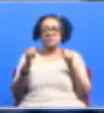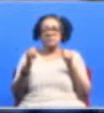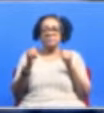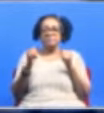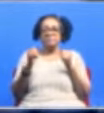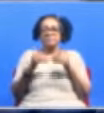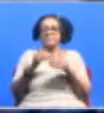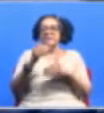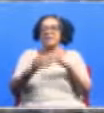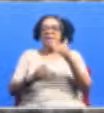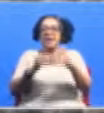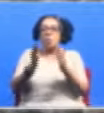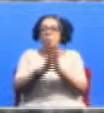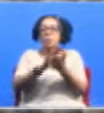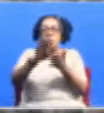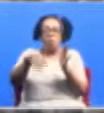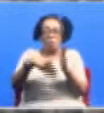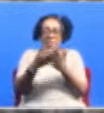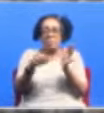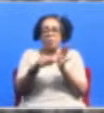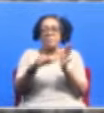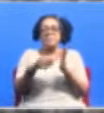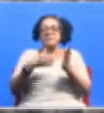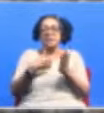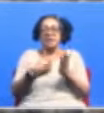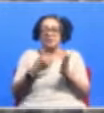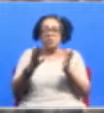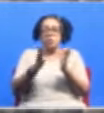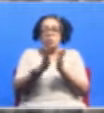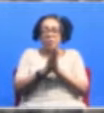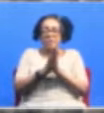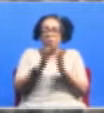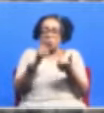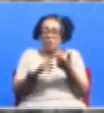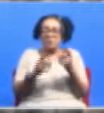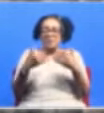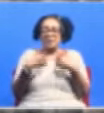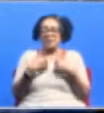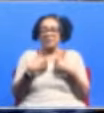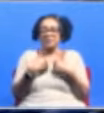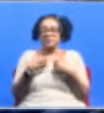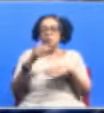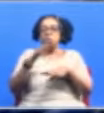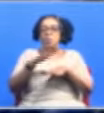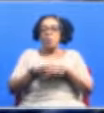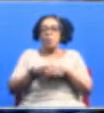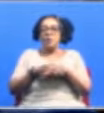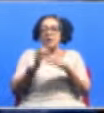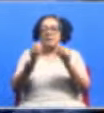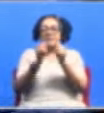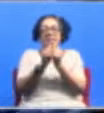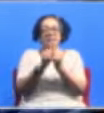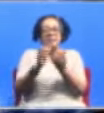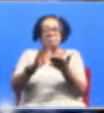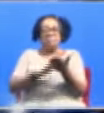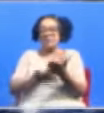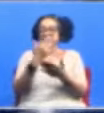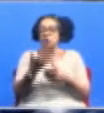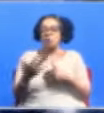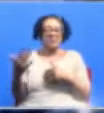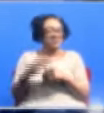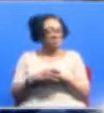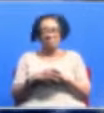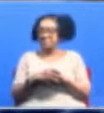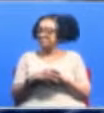the problems it faces, with all the challenges it faces, on a 10-page document. It just shows that